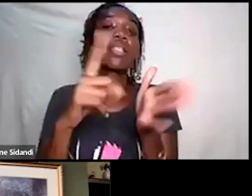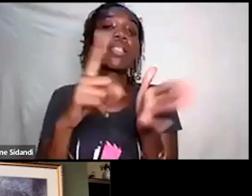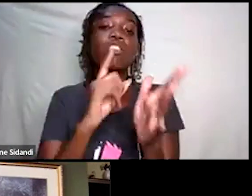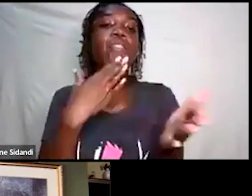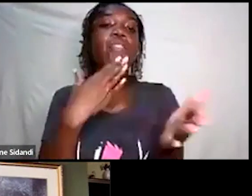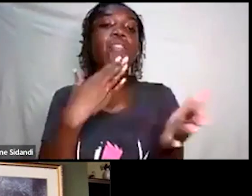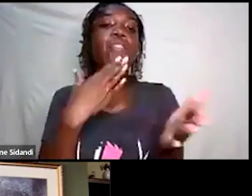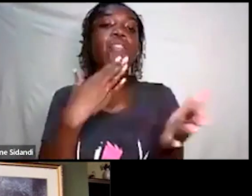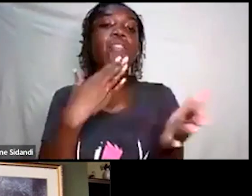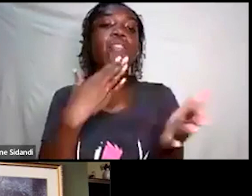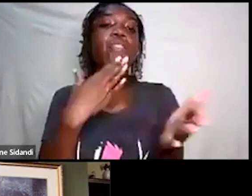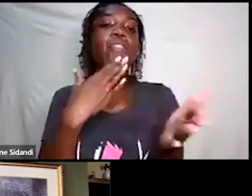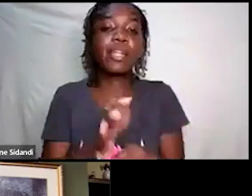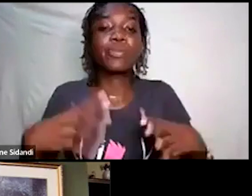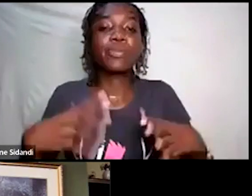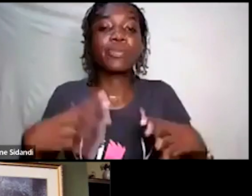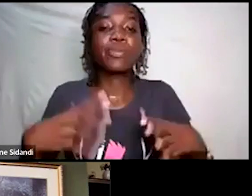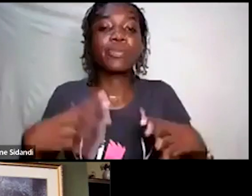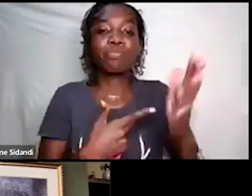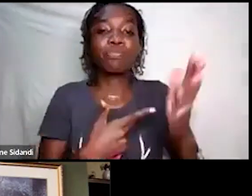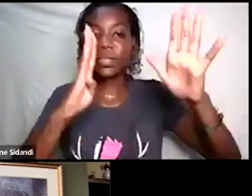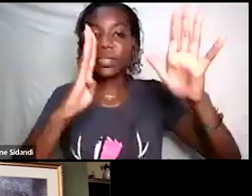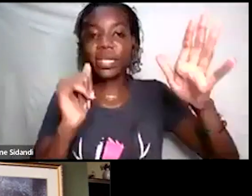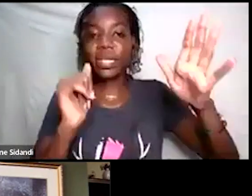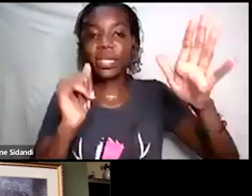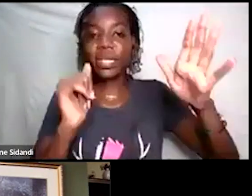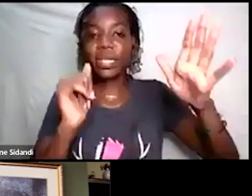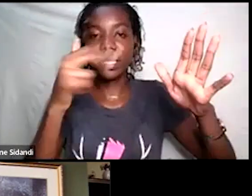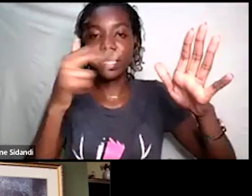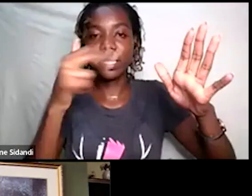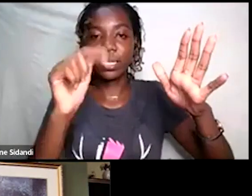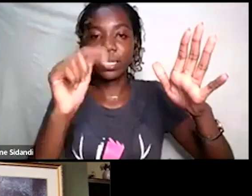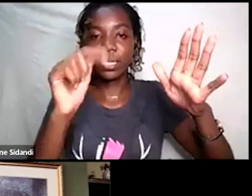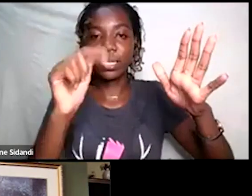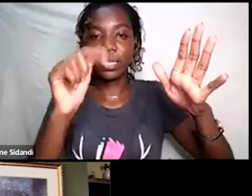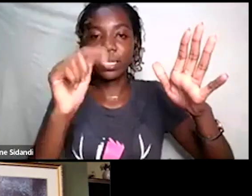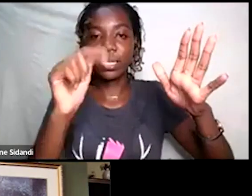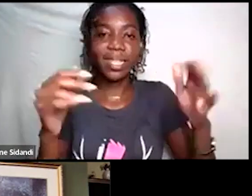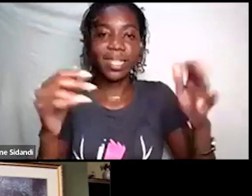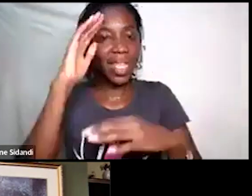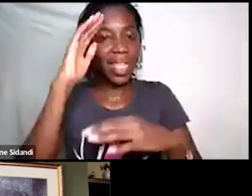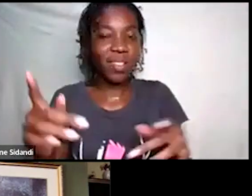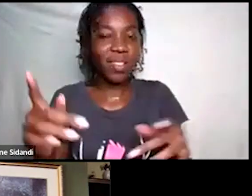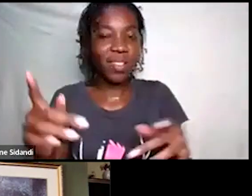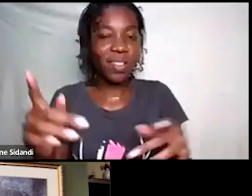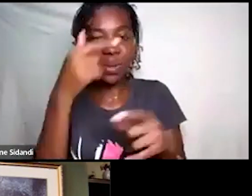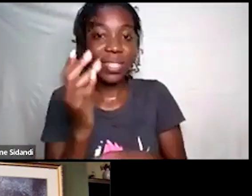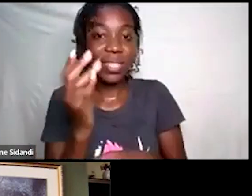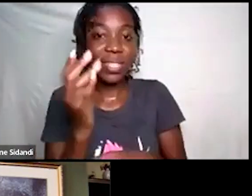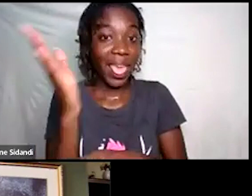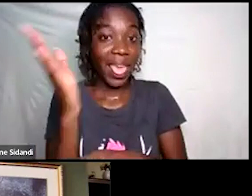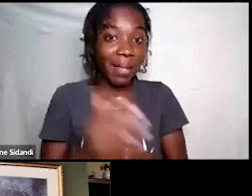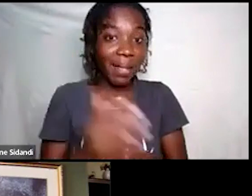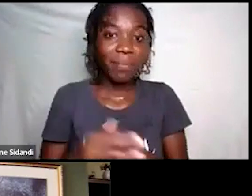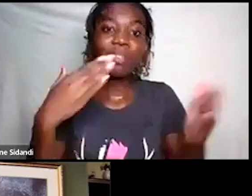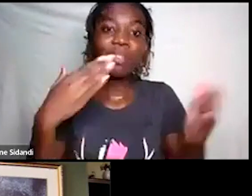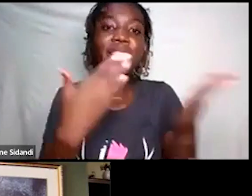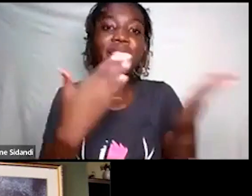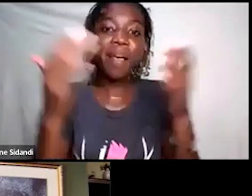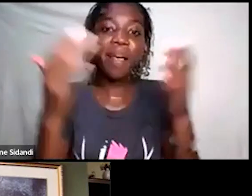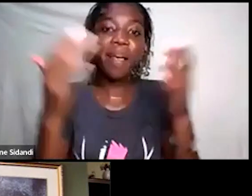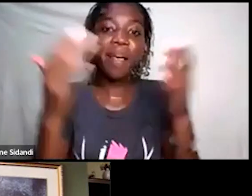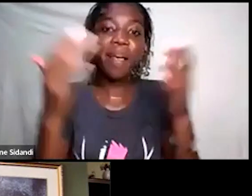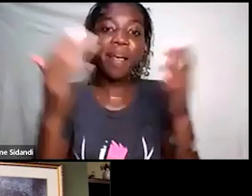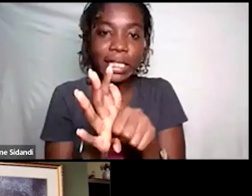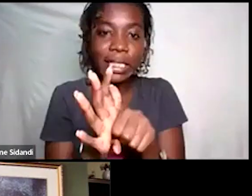you. Bahati says hello because she's here as a live audience. And thank you so much. Love is forever,